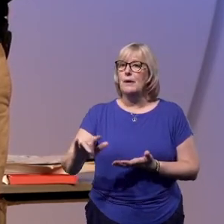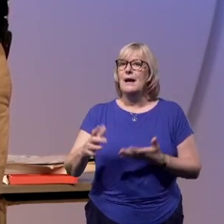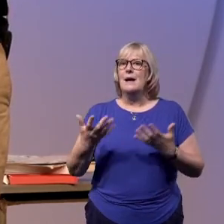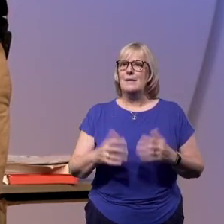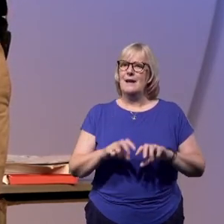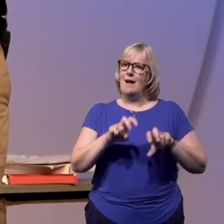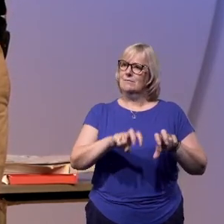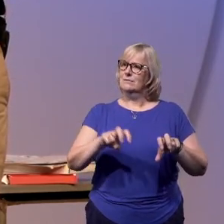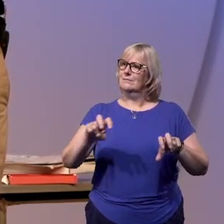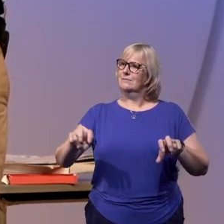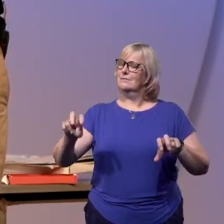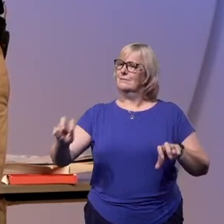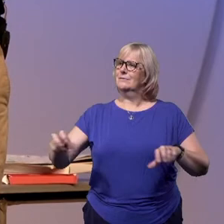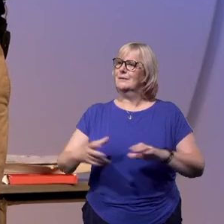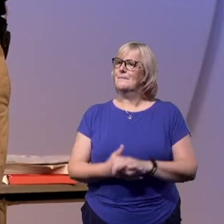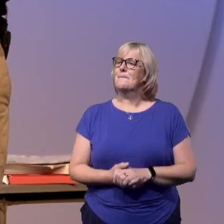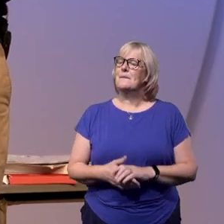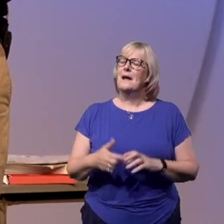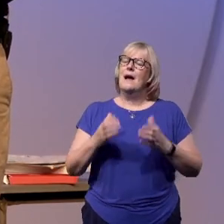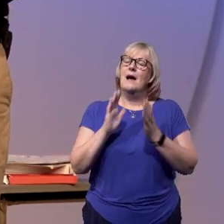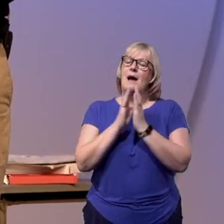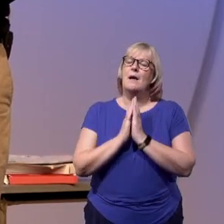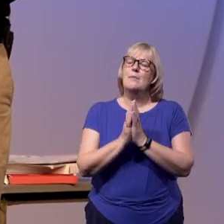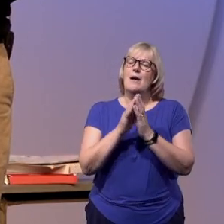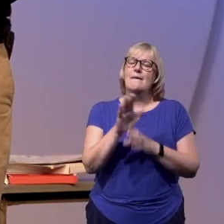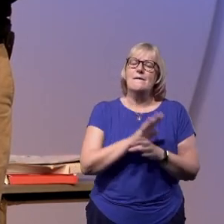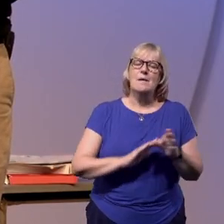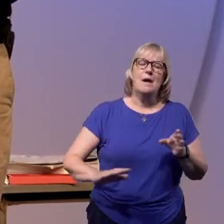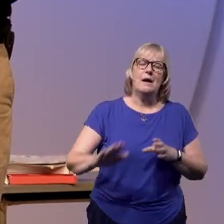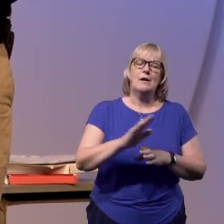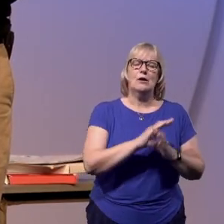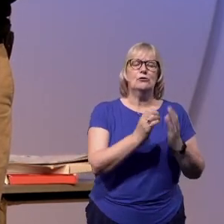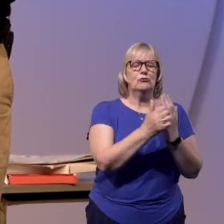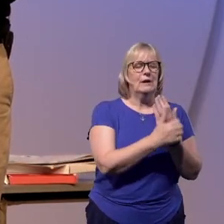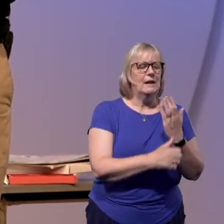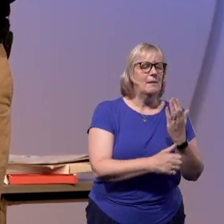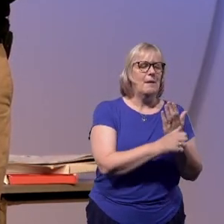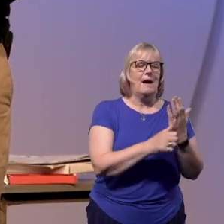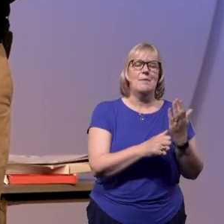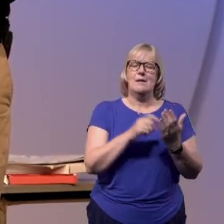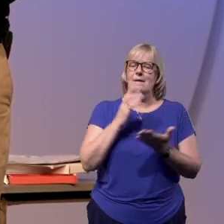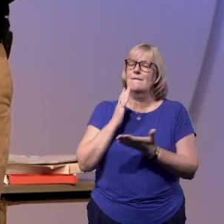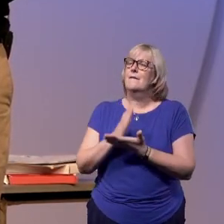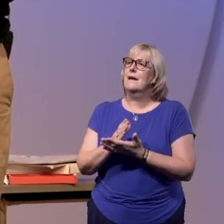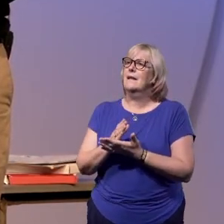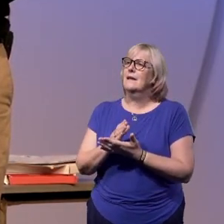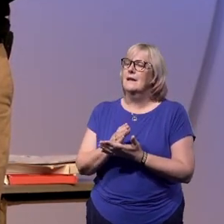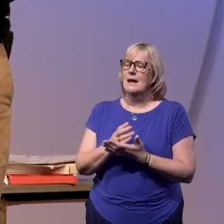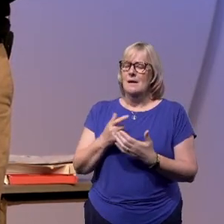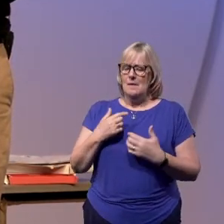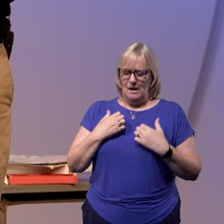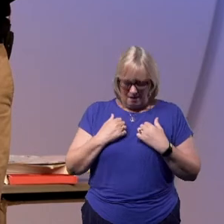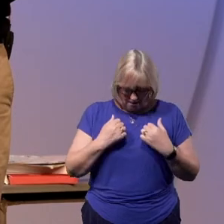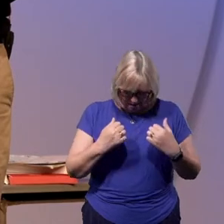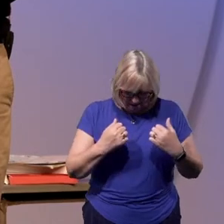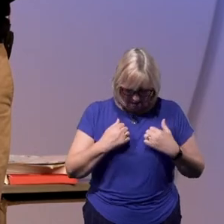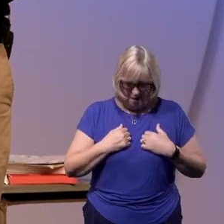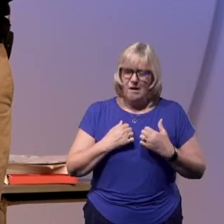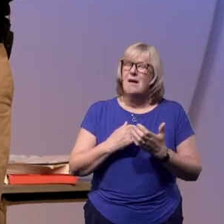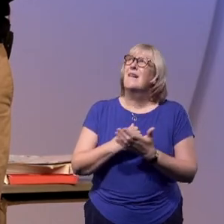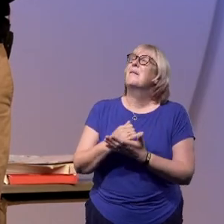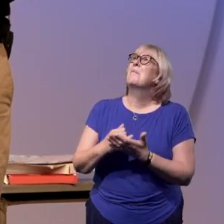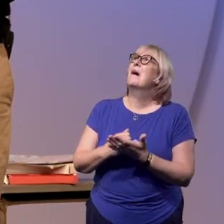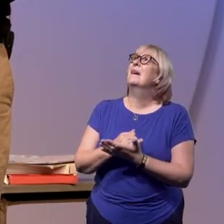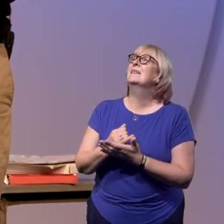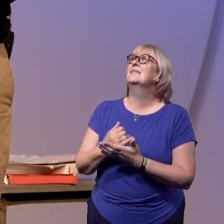faith. But oh, how I mourn my sin in gratitude, vileness, the days that add to my guilt,